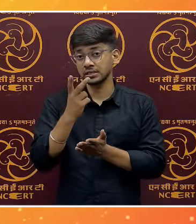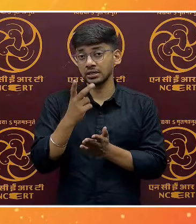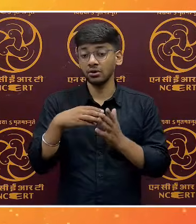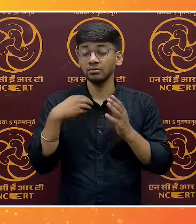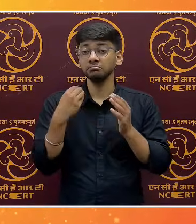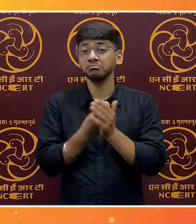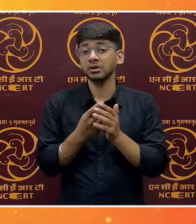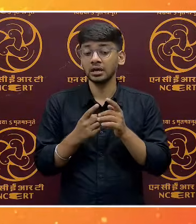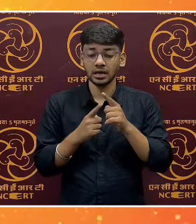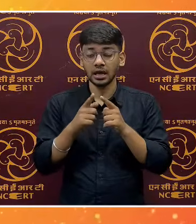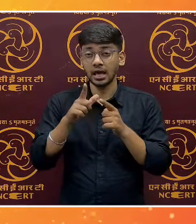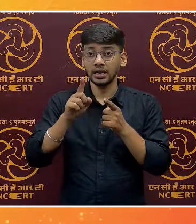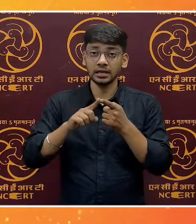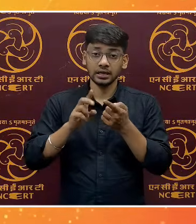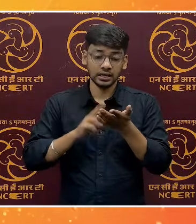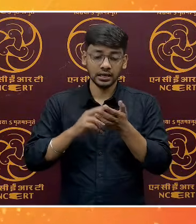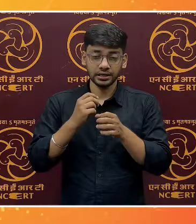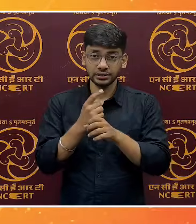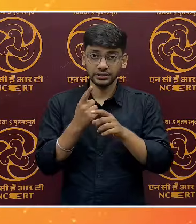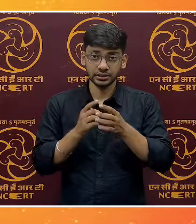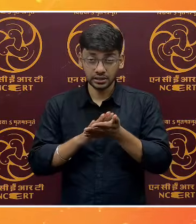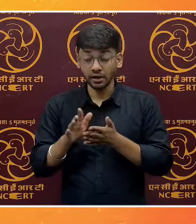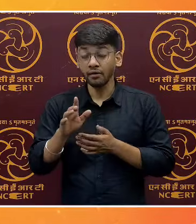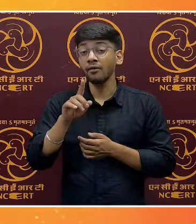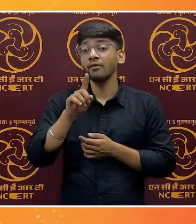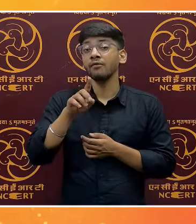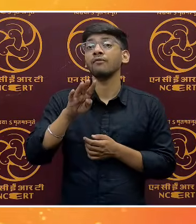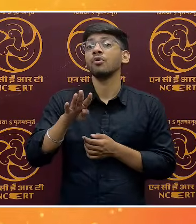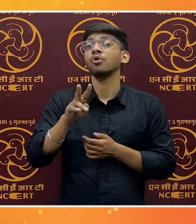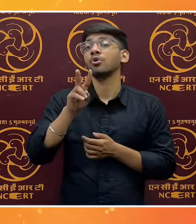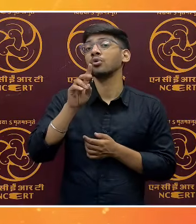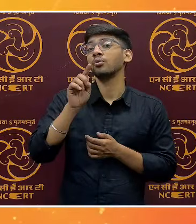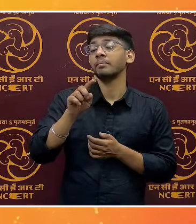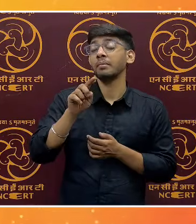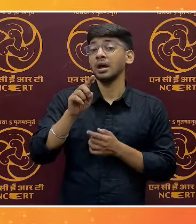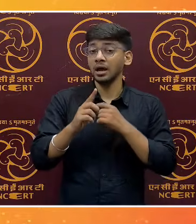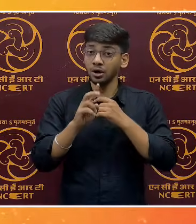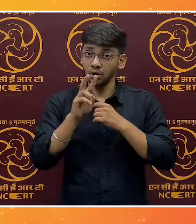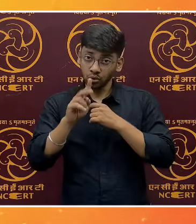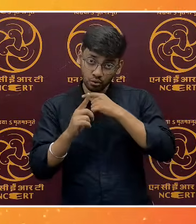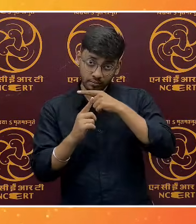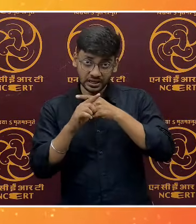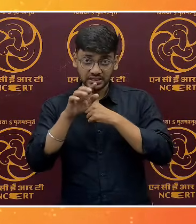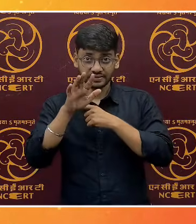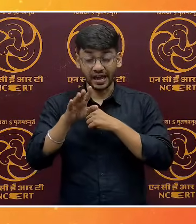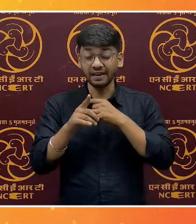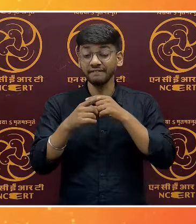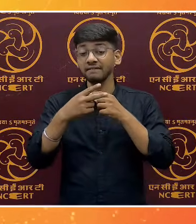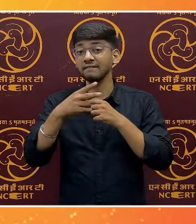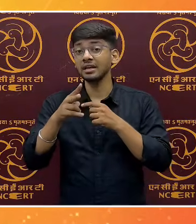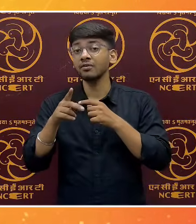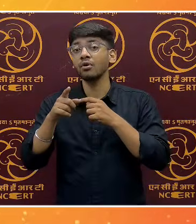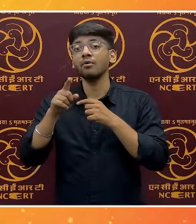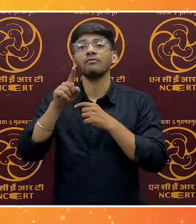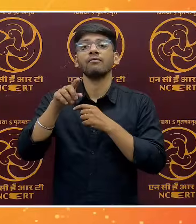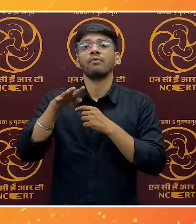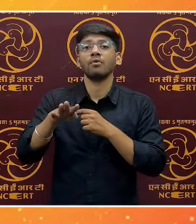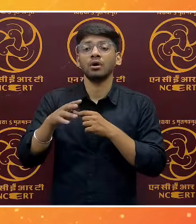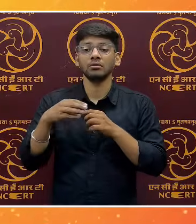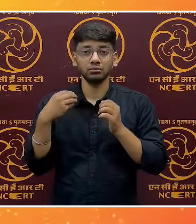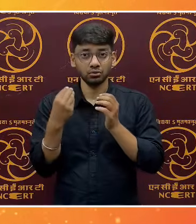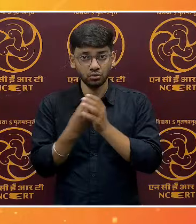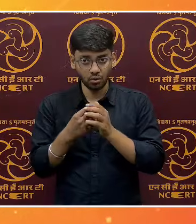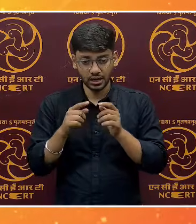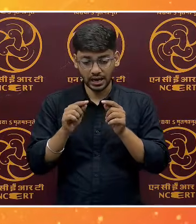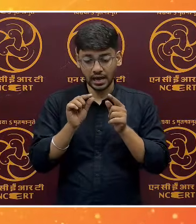length is 14 centimeter. 2 plus 5 plus 2 plus 5 is 14. So here we can see this is the total